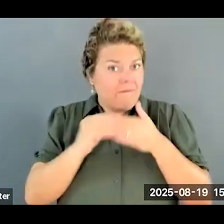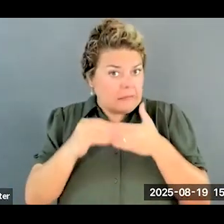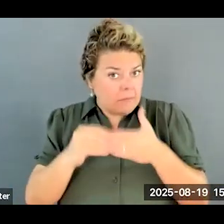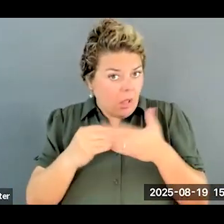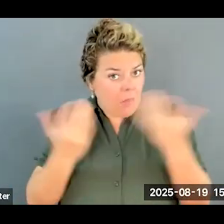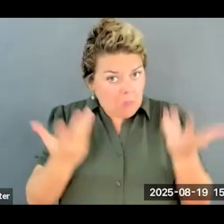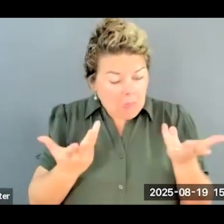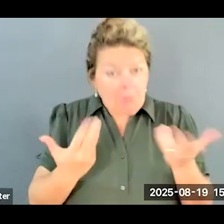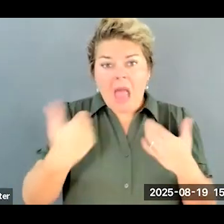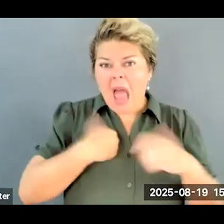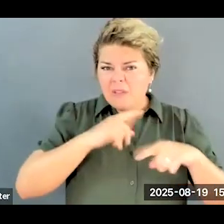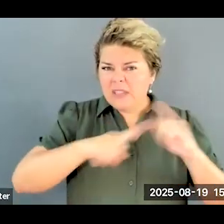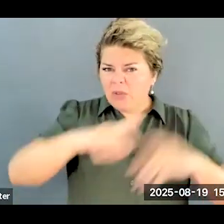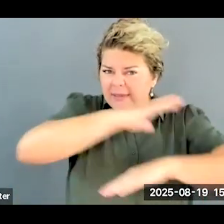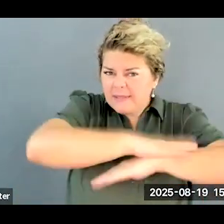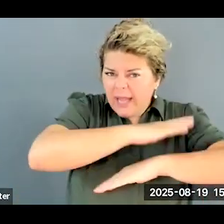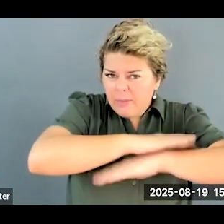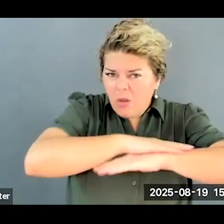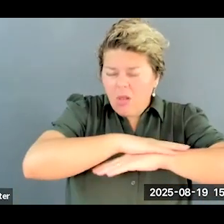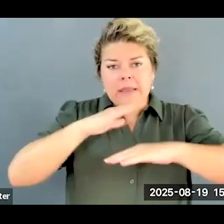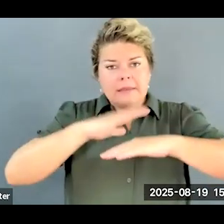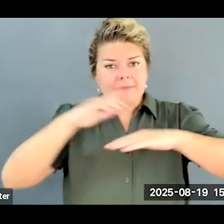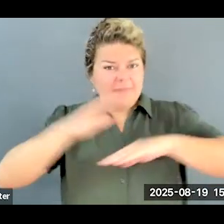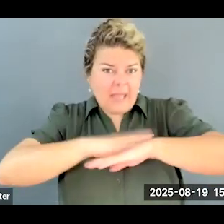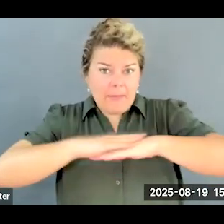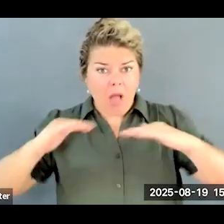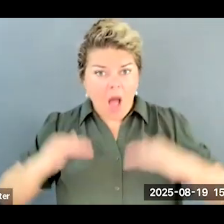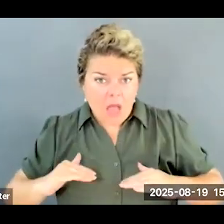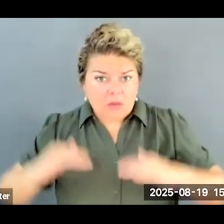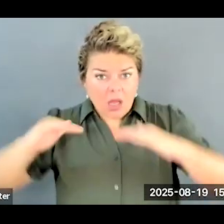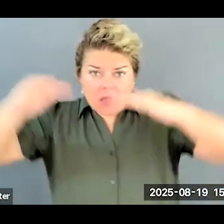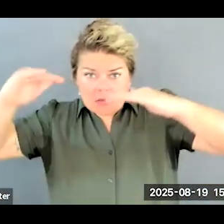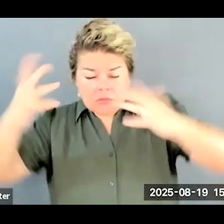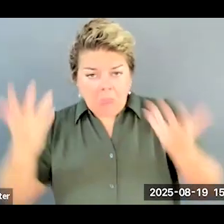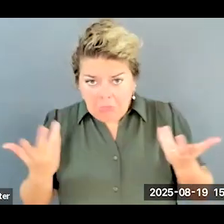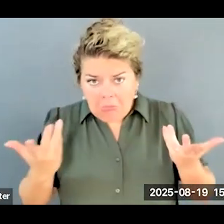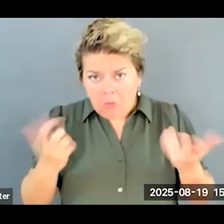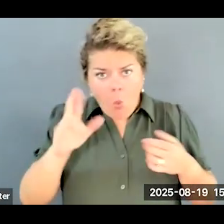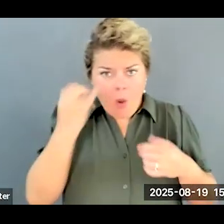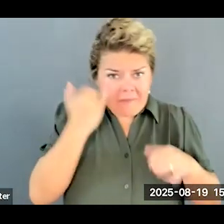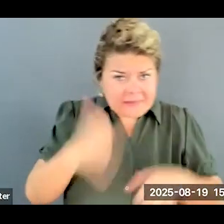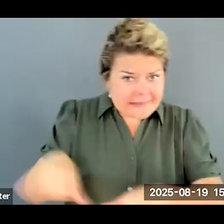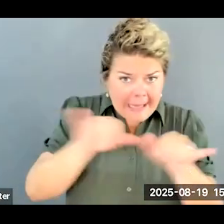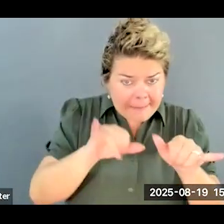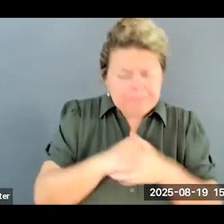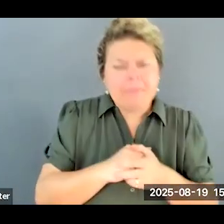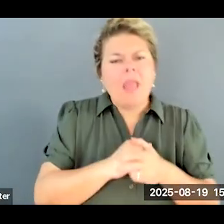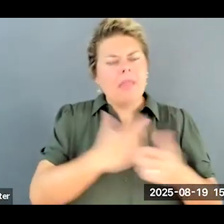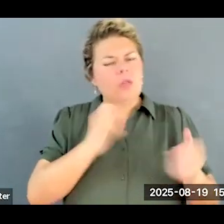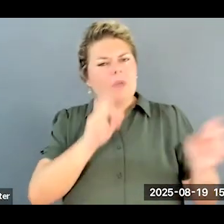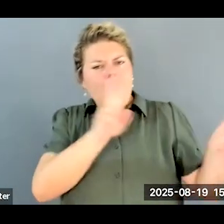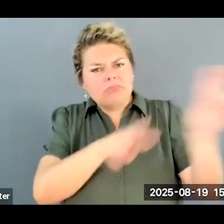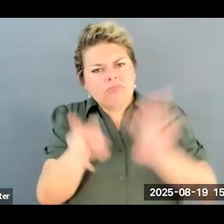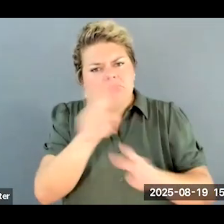also have various table options and heights? And then lastly, assessing the sensory needs of this